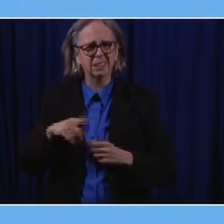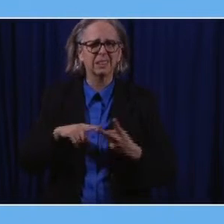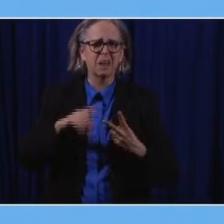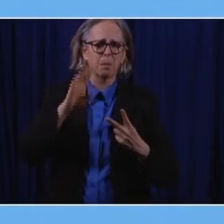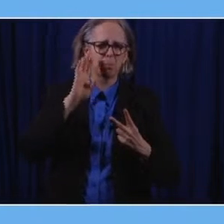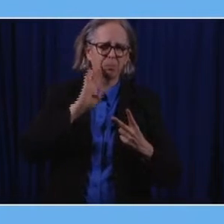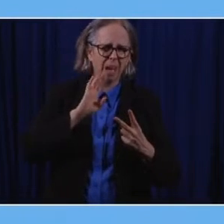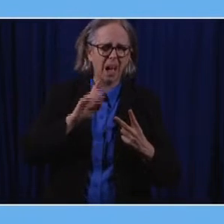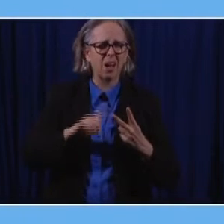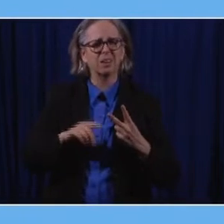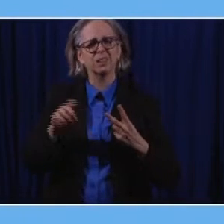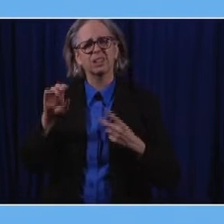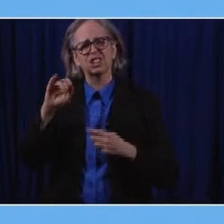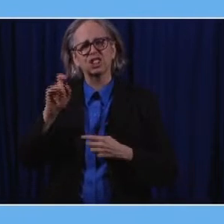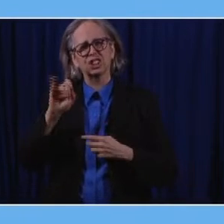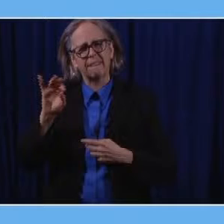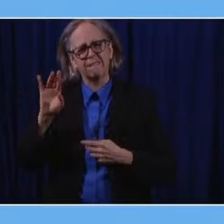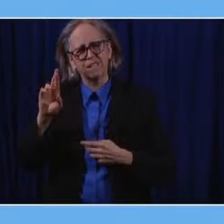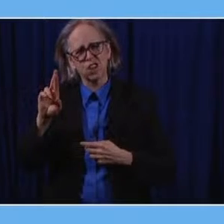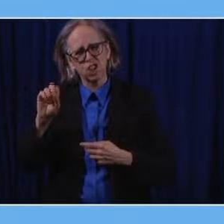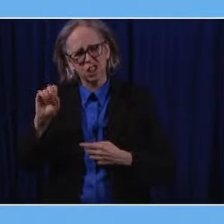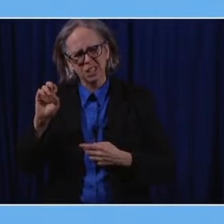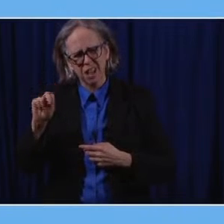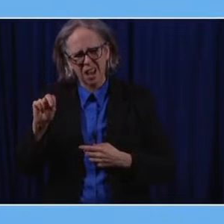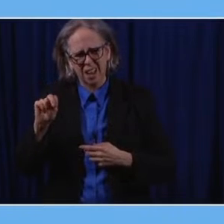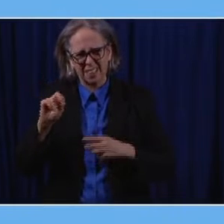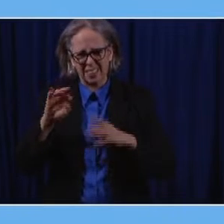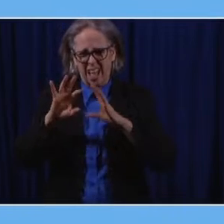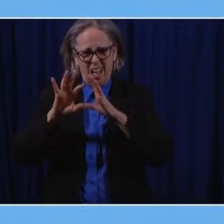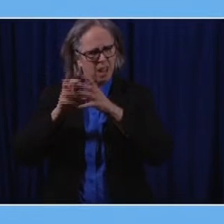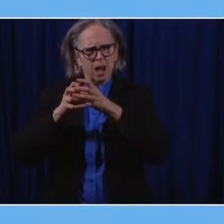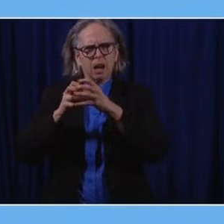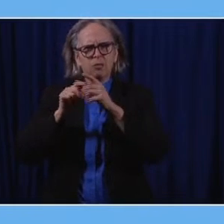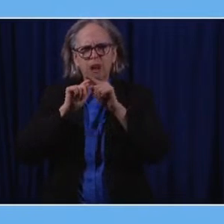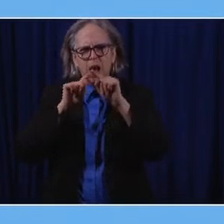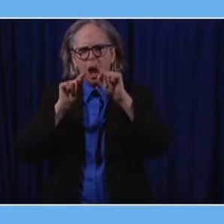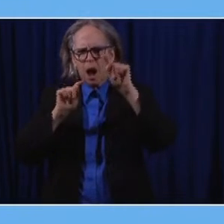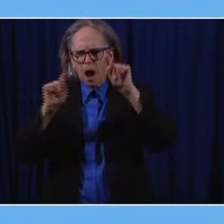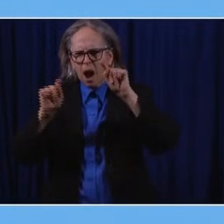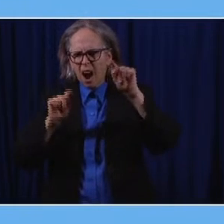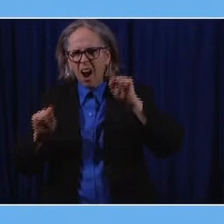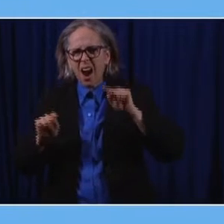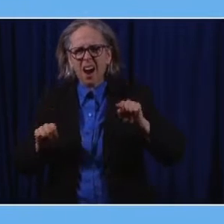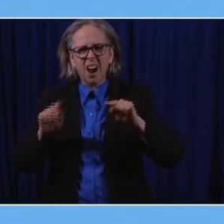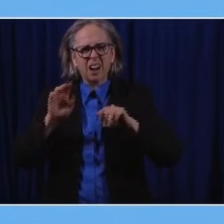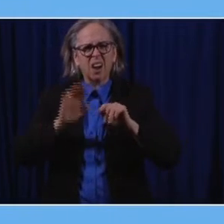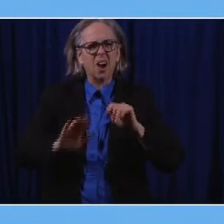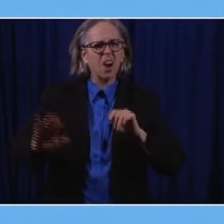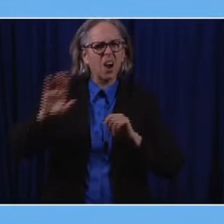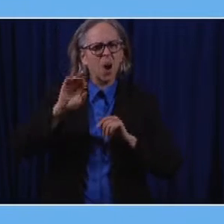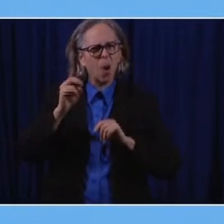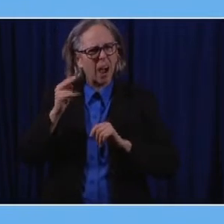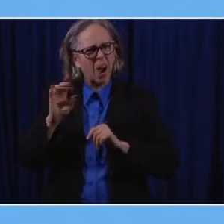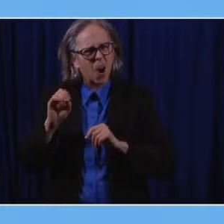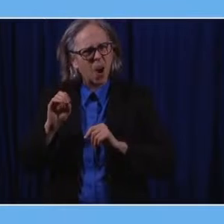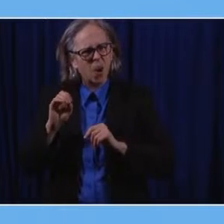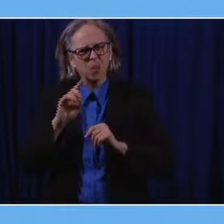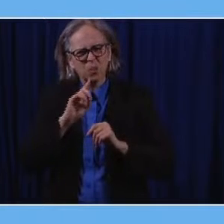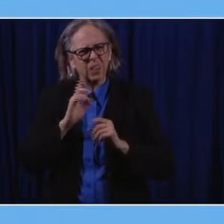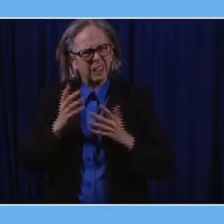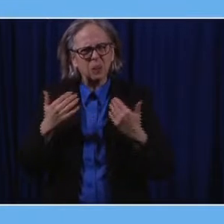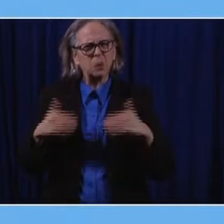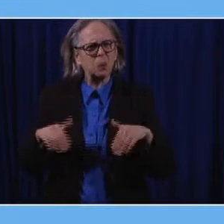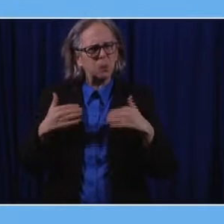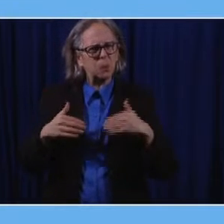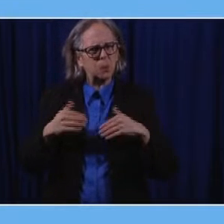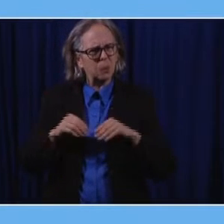out geographically all over the state now. It's not just in one particular area. And again, if you look at the top